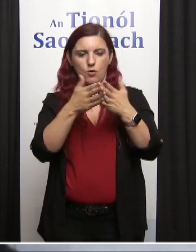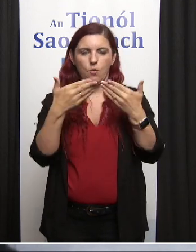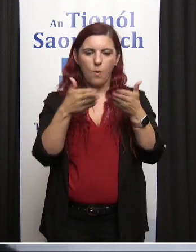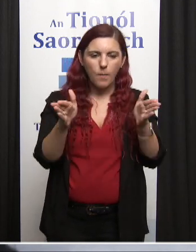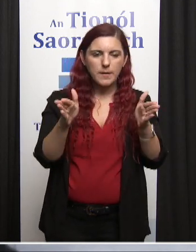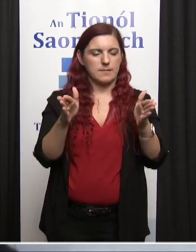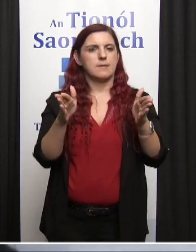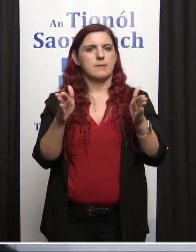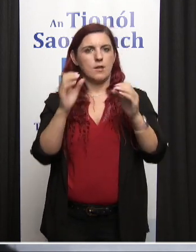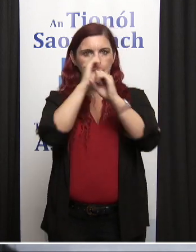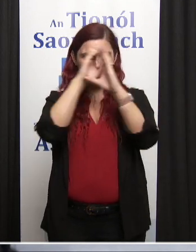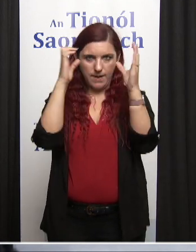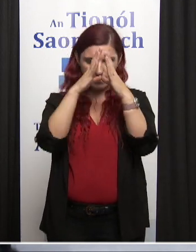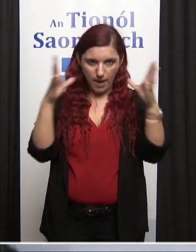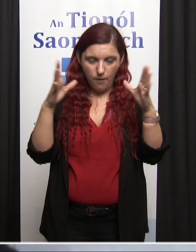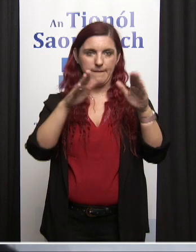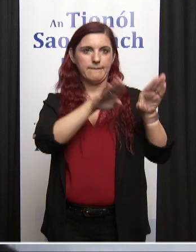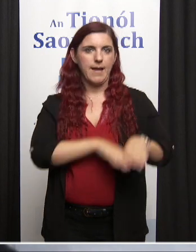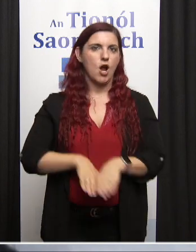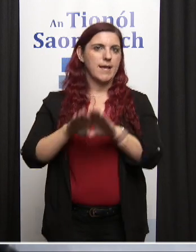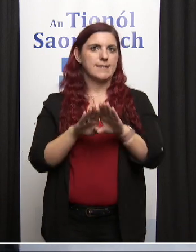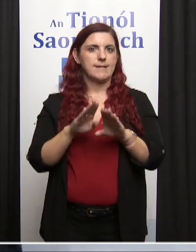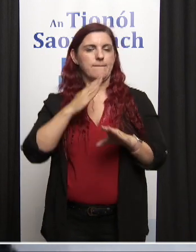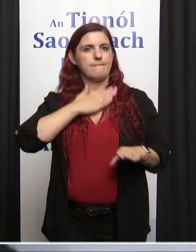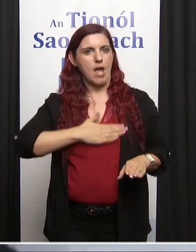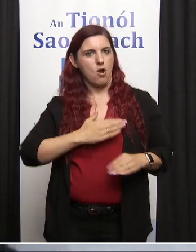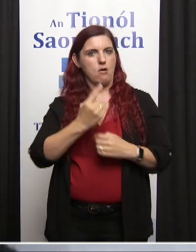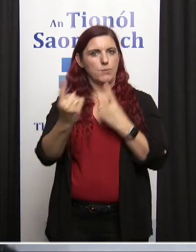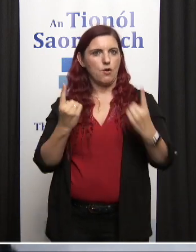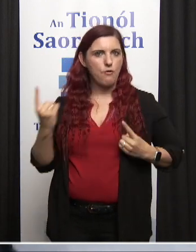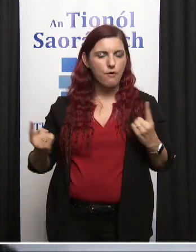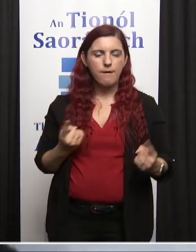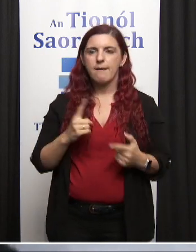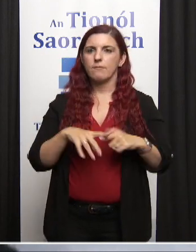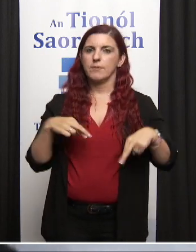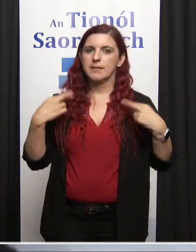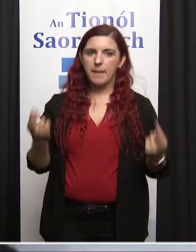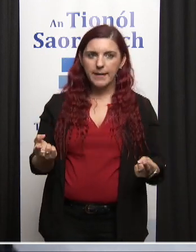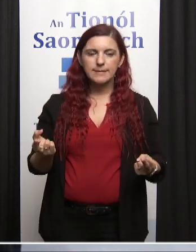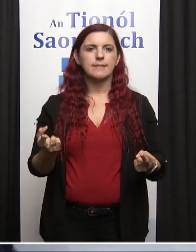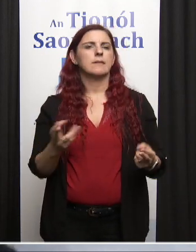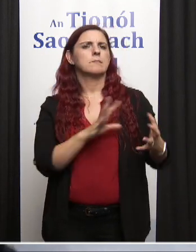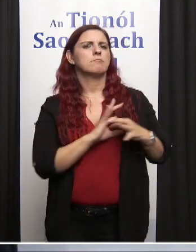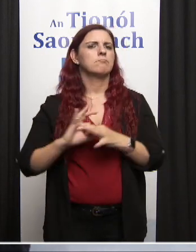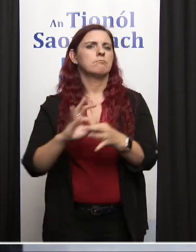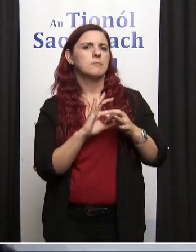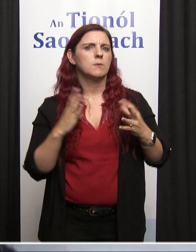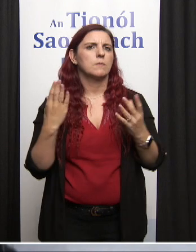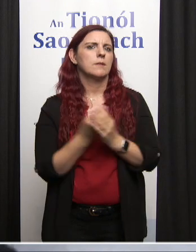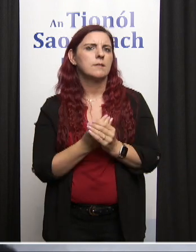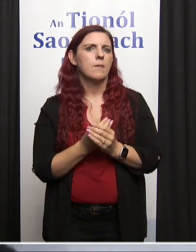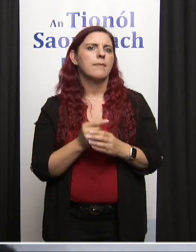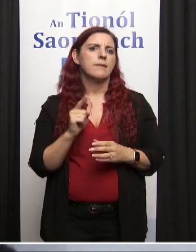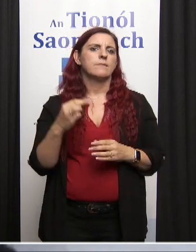we've been very transparent, the fairness that you've shown to each other, the respect, the collegiality, and that psychological safety